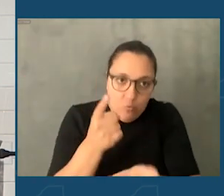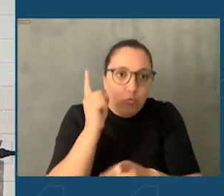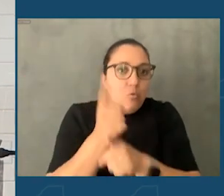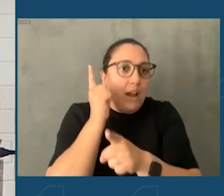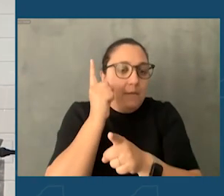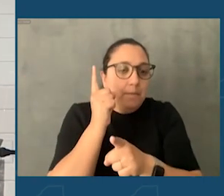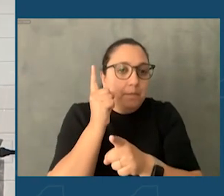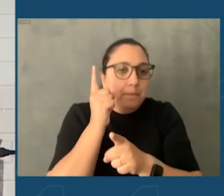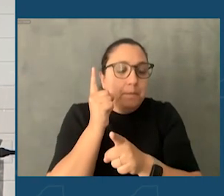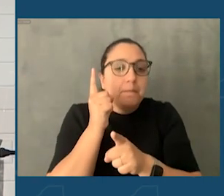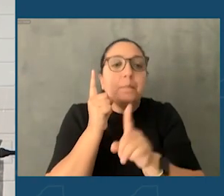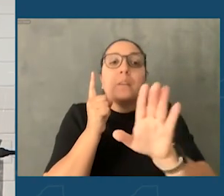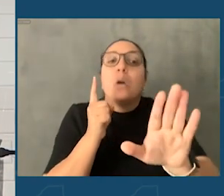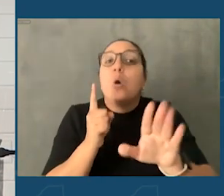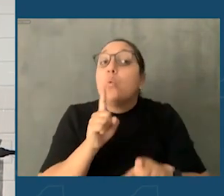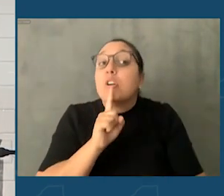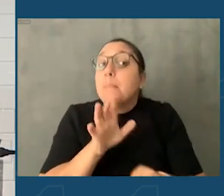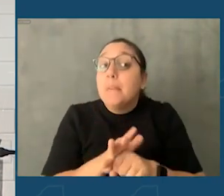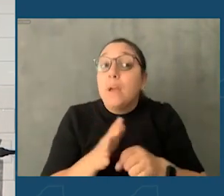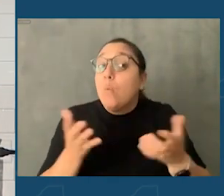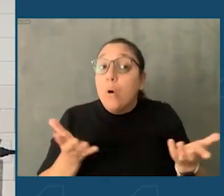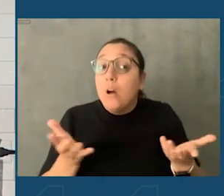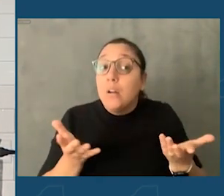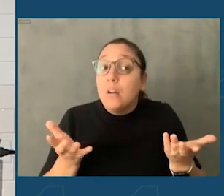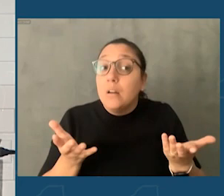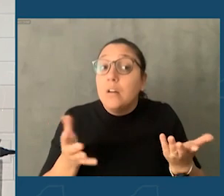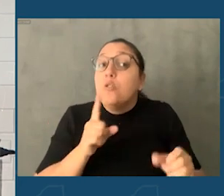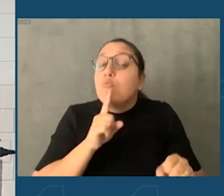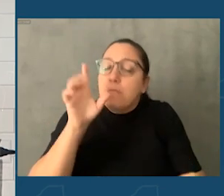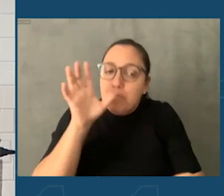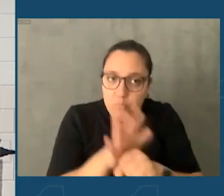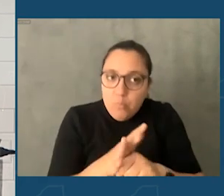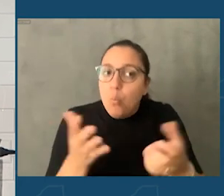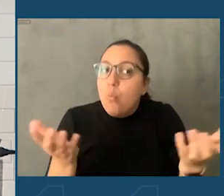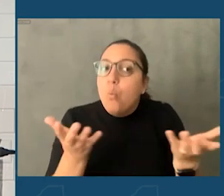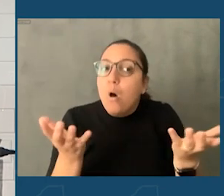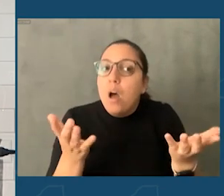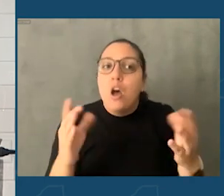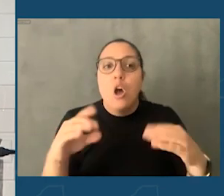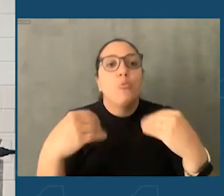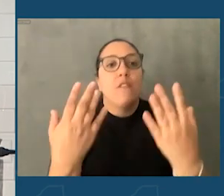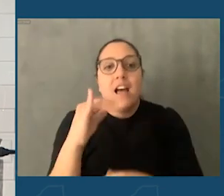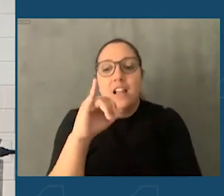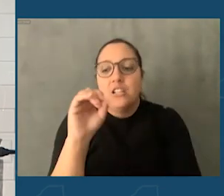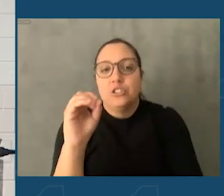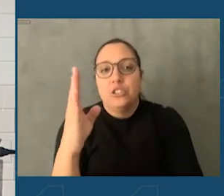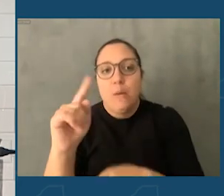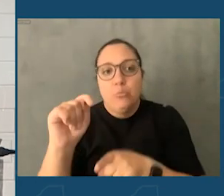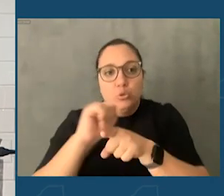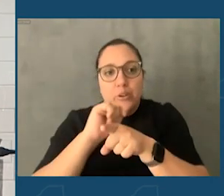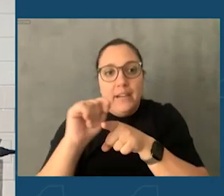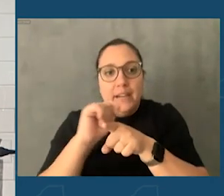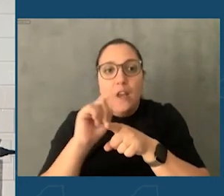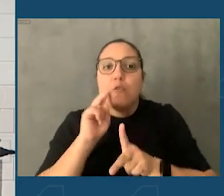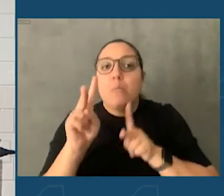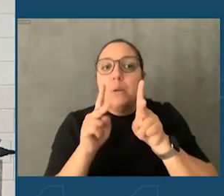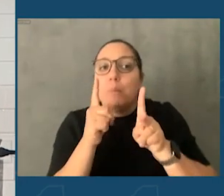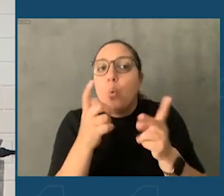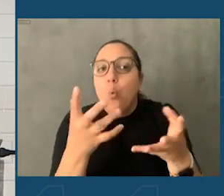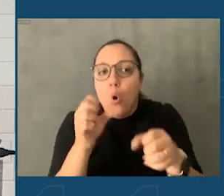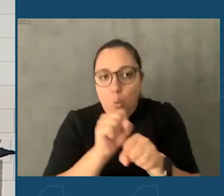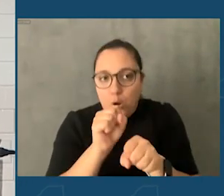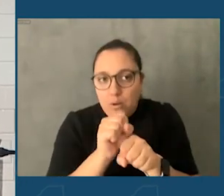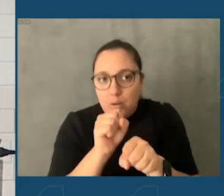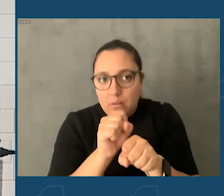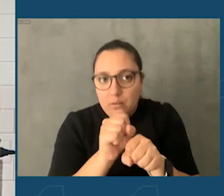what we commit to. We commit to providing job training for people who want to work. As a